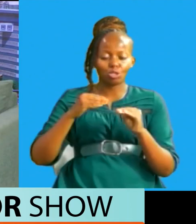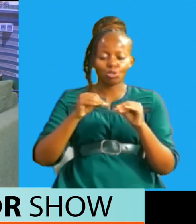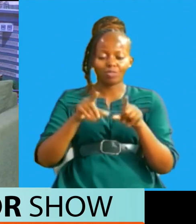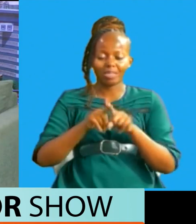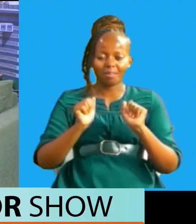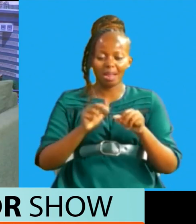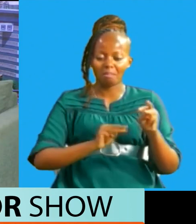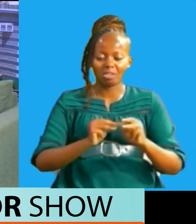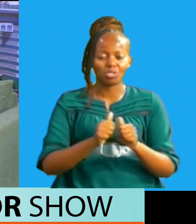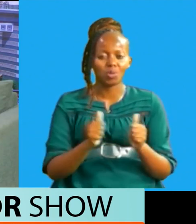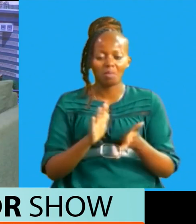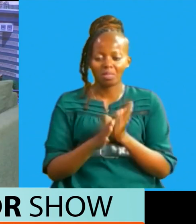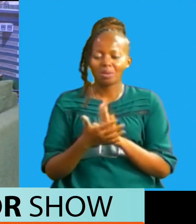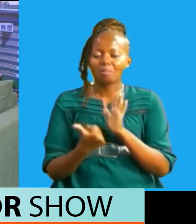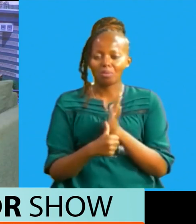manageable.